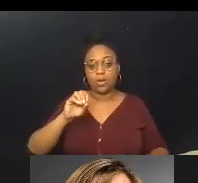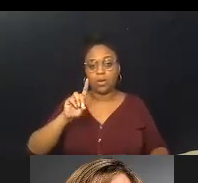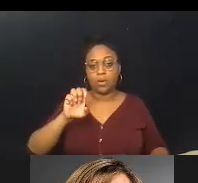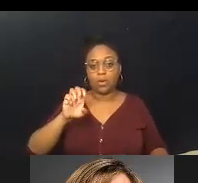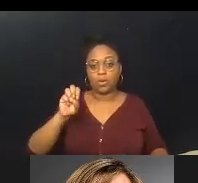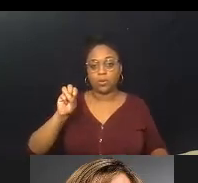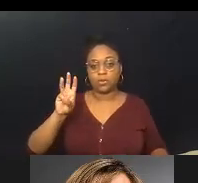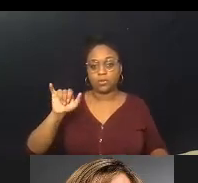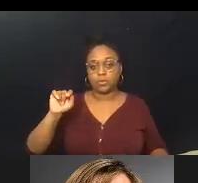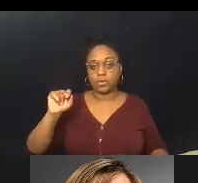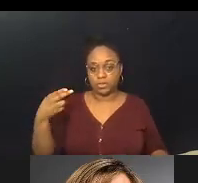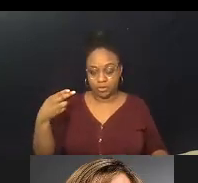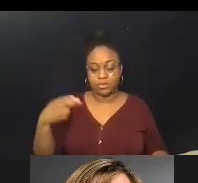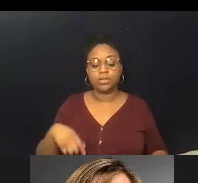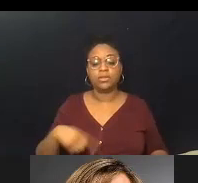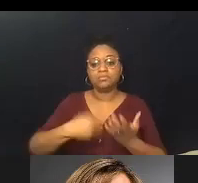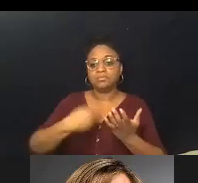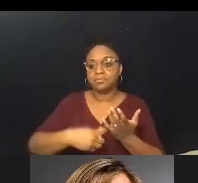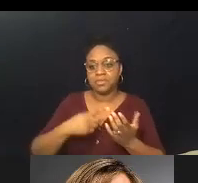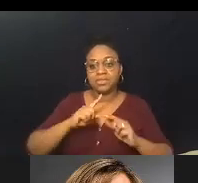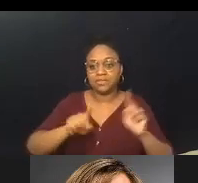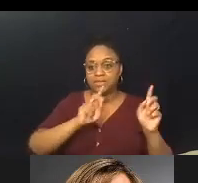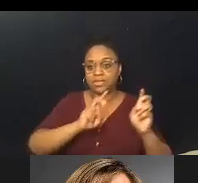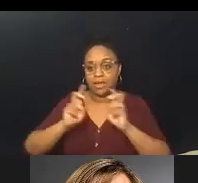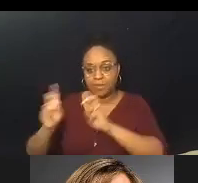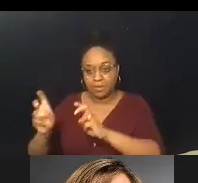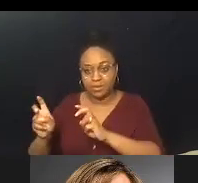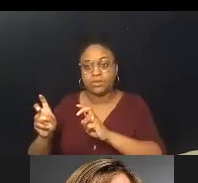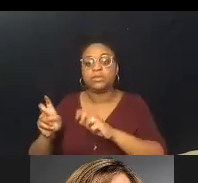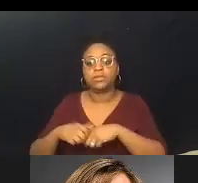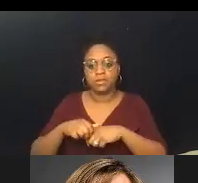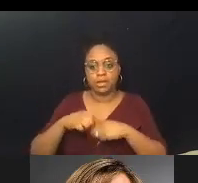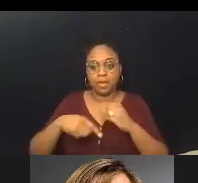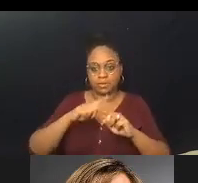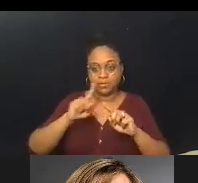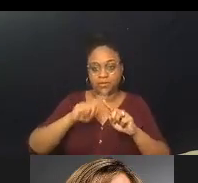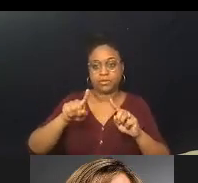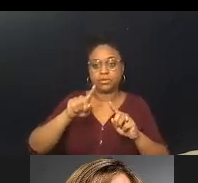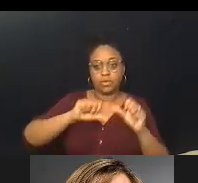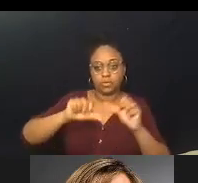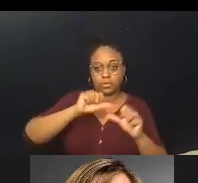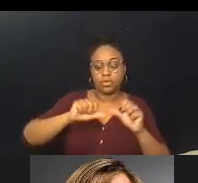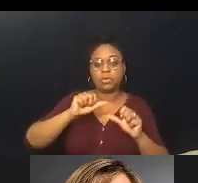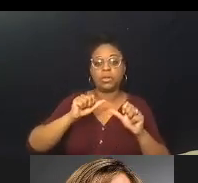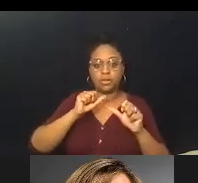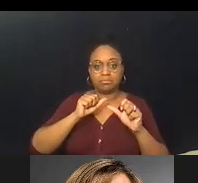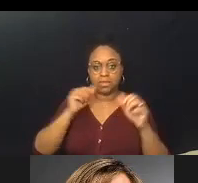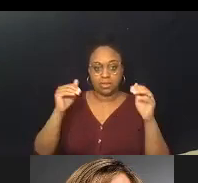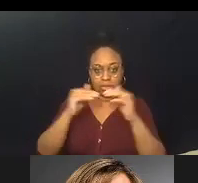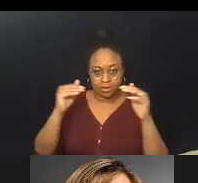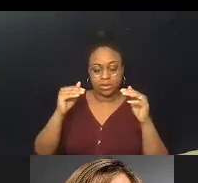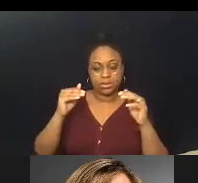of topics specific to different types of social injustices that go on, and just a wide variety of